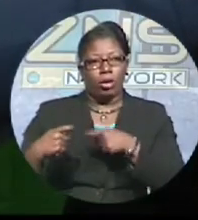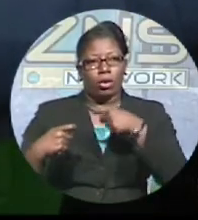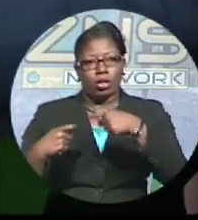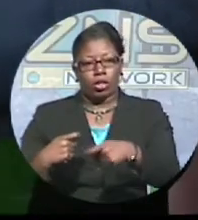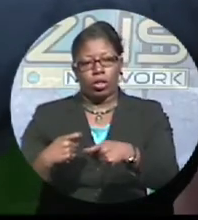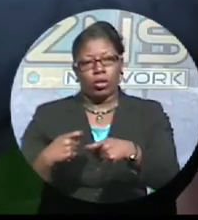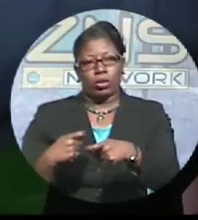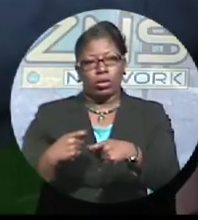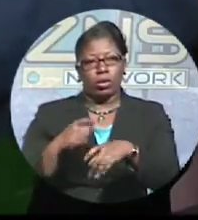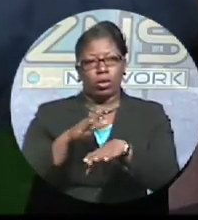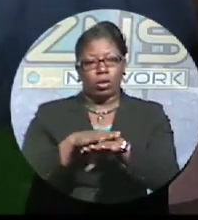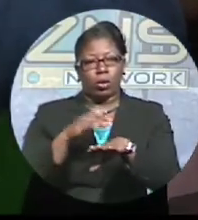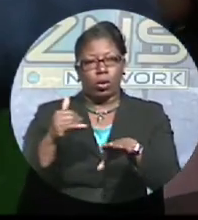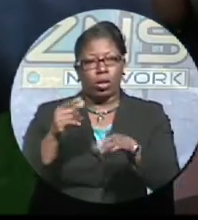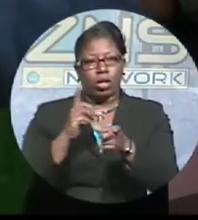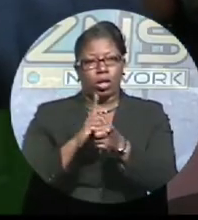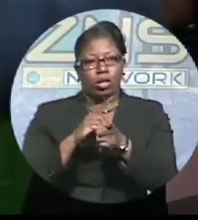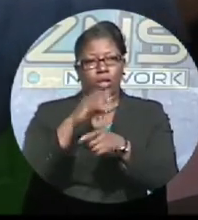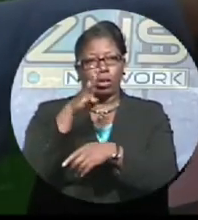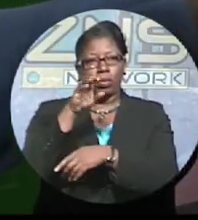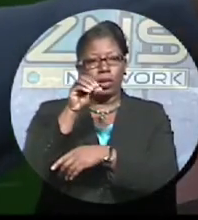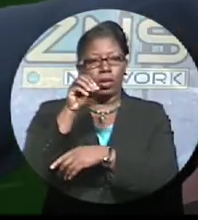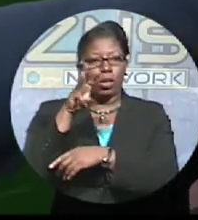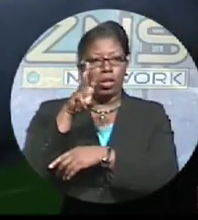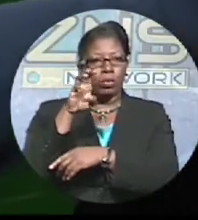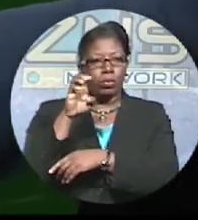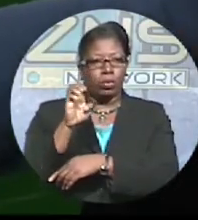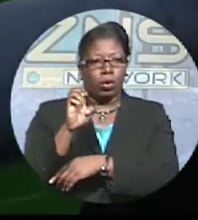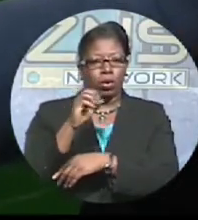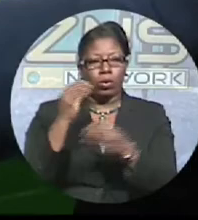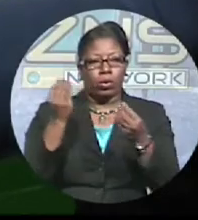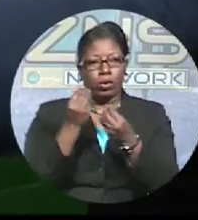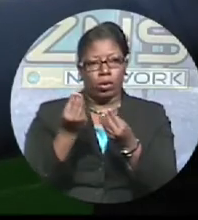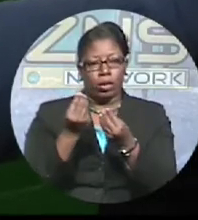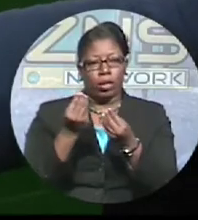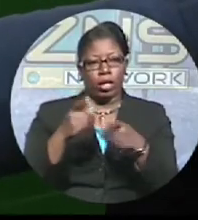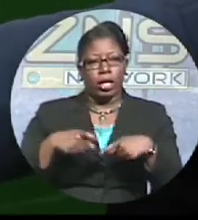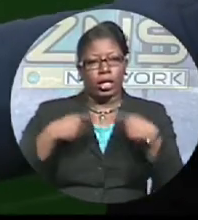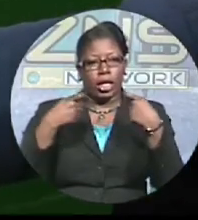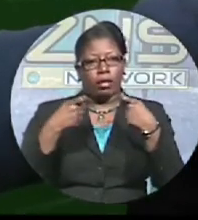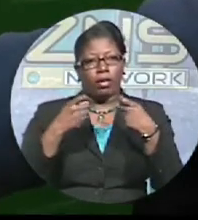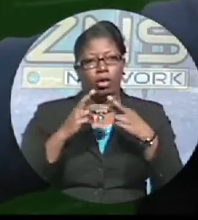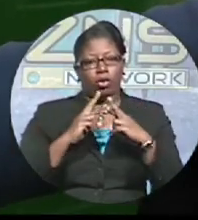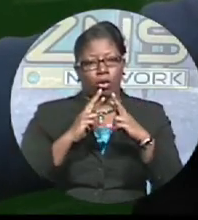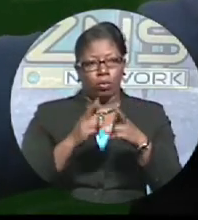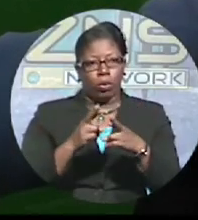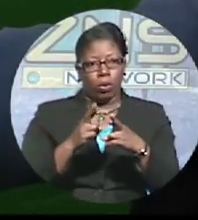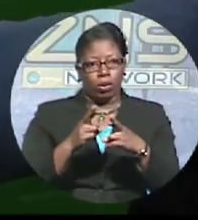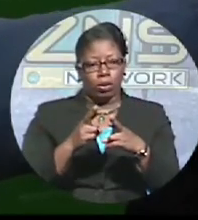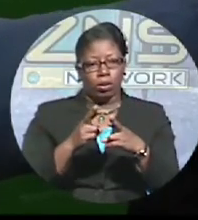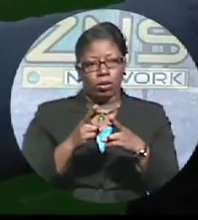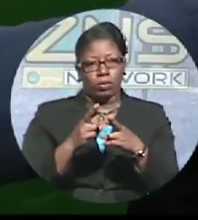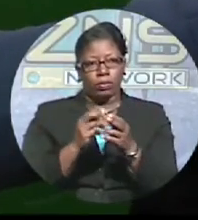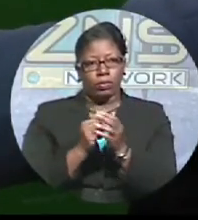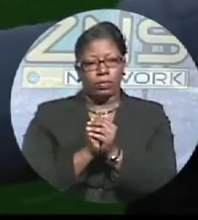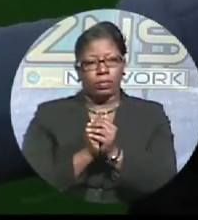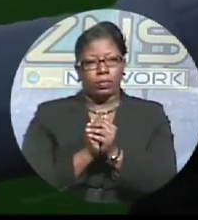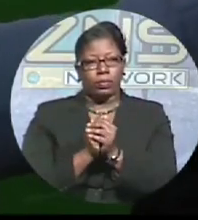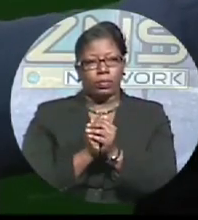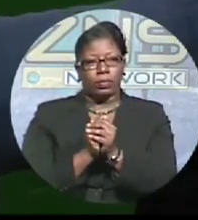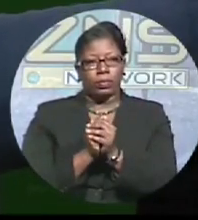Dr. Dodrick Bowe, who had not given a report, and whose report, when looked at, had an